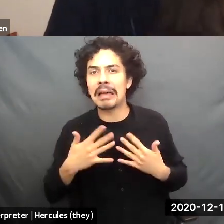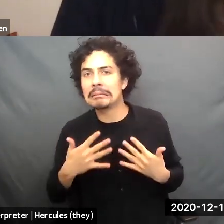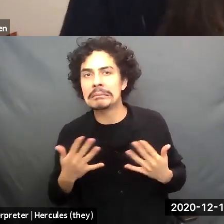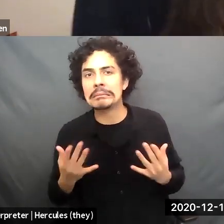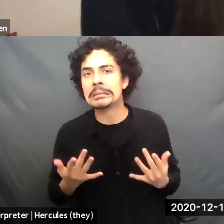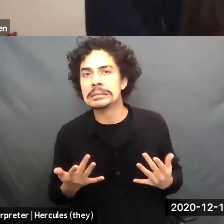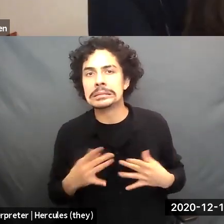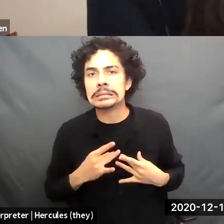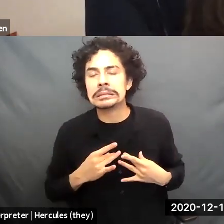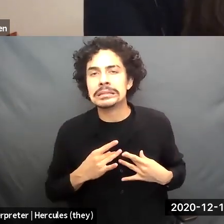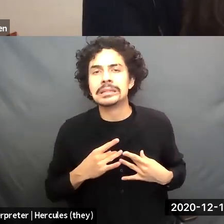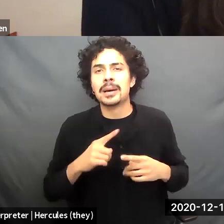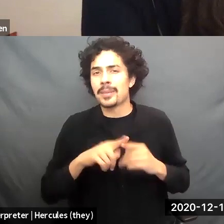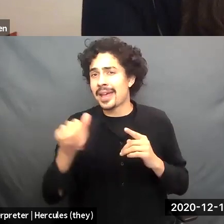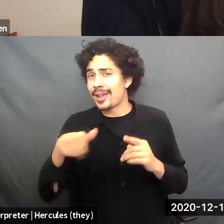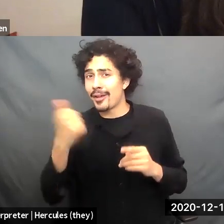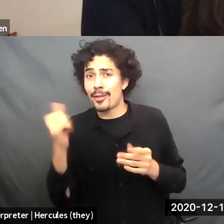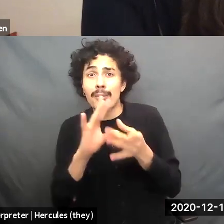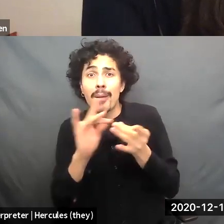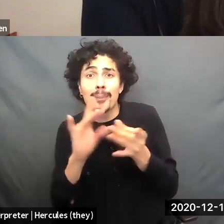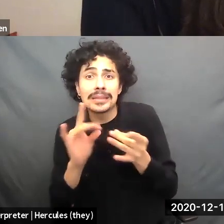or, or